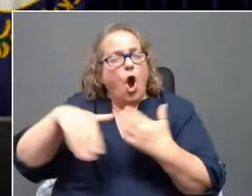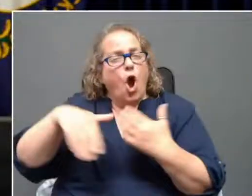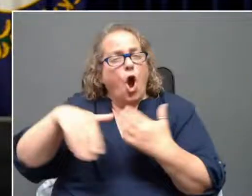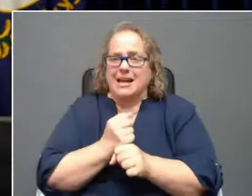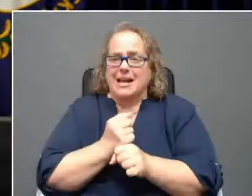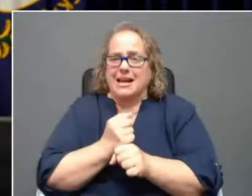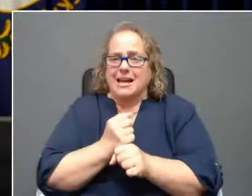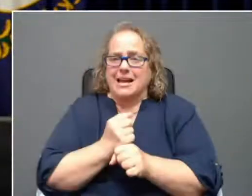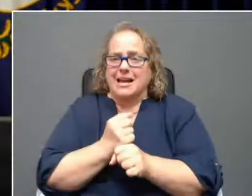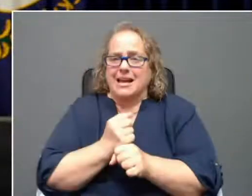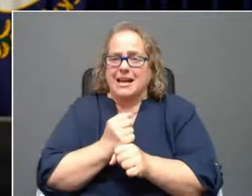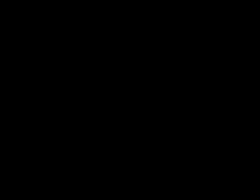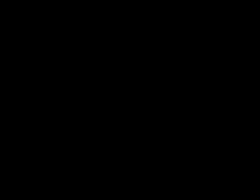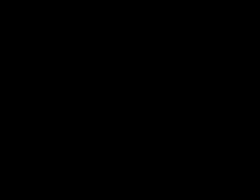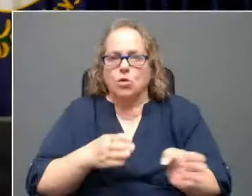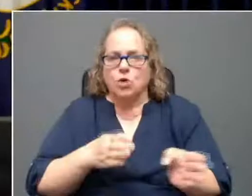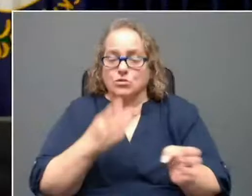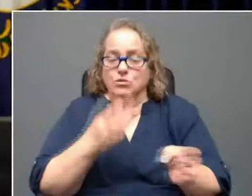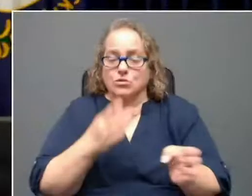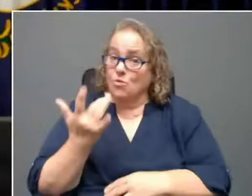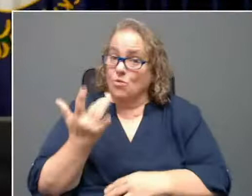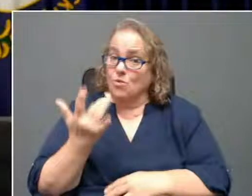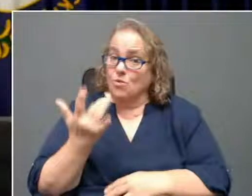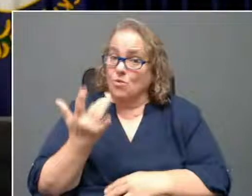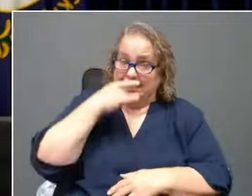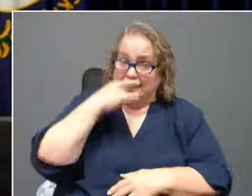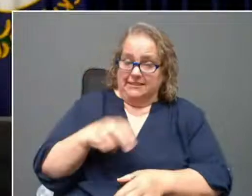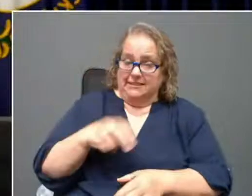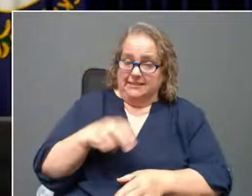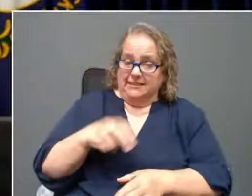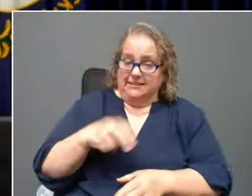put our kids in our cars to travel.